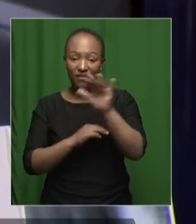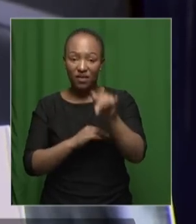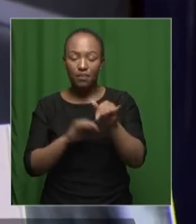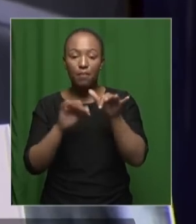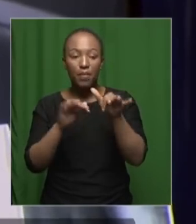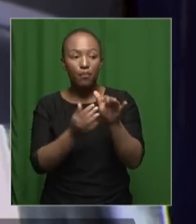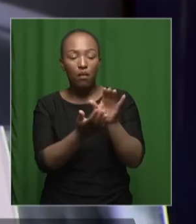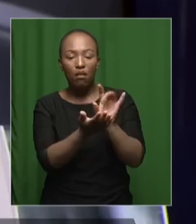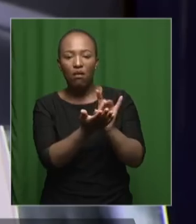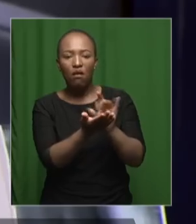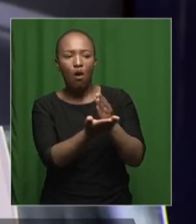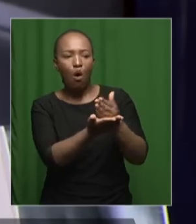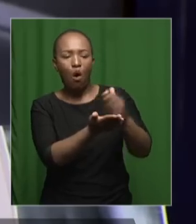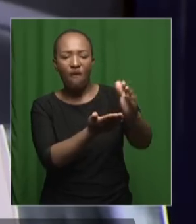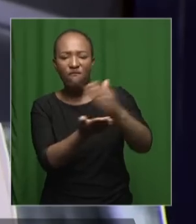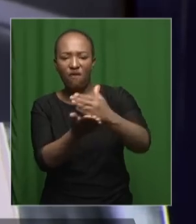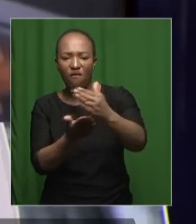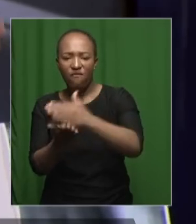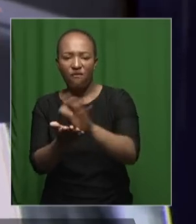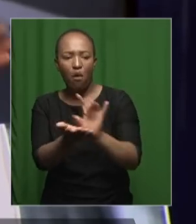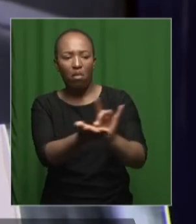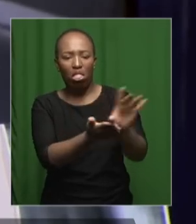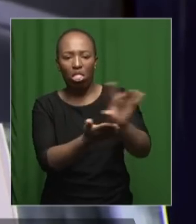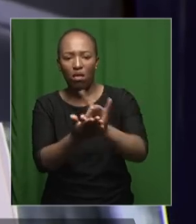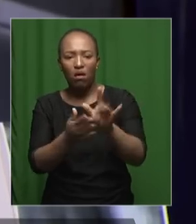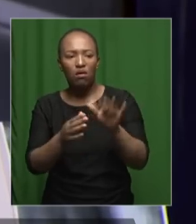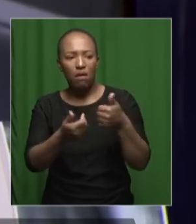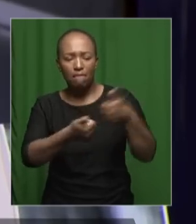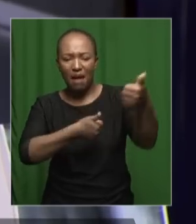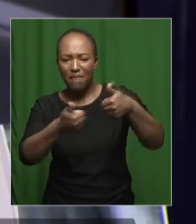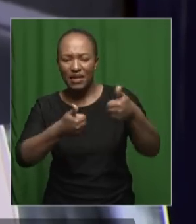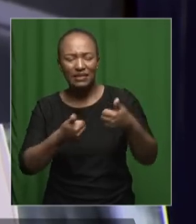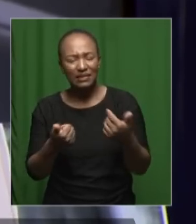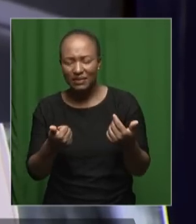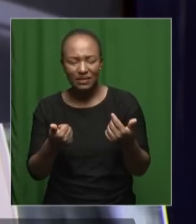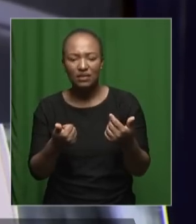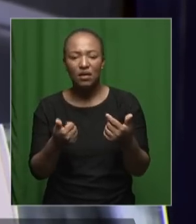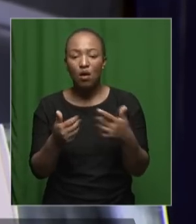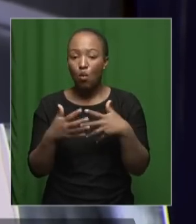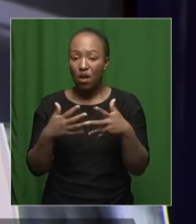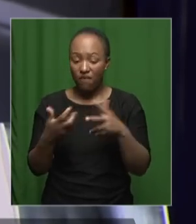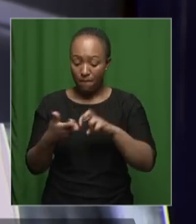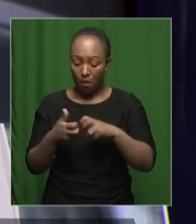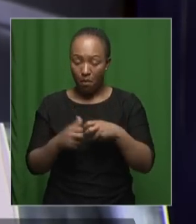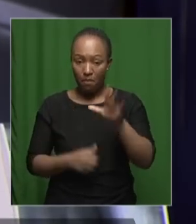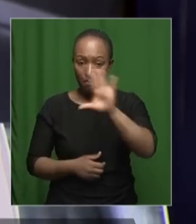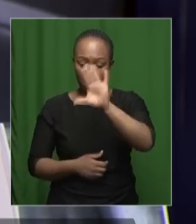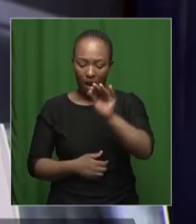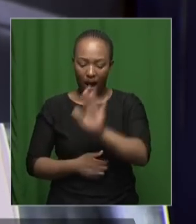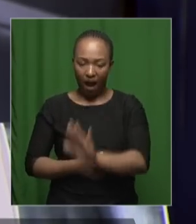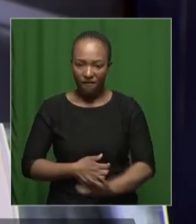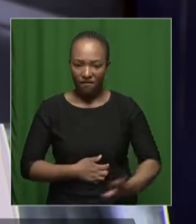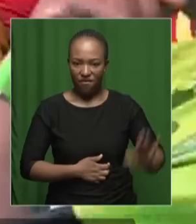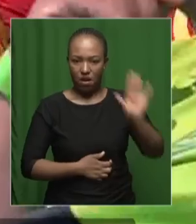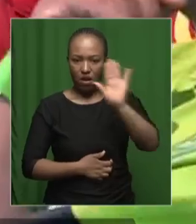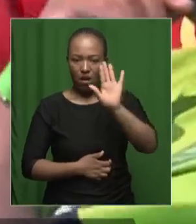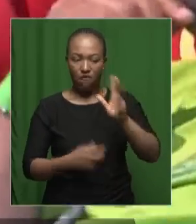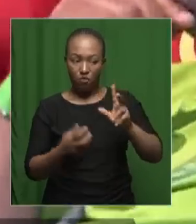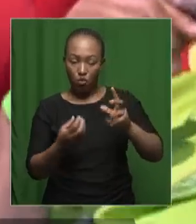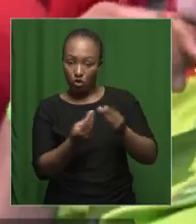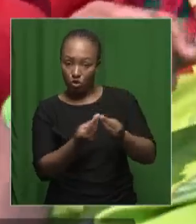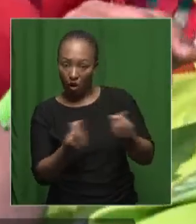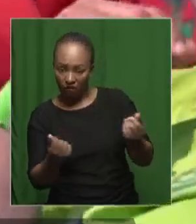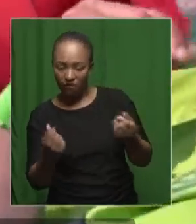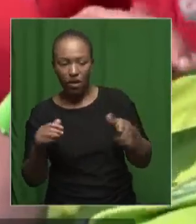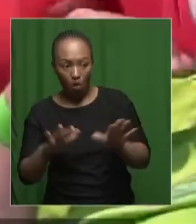will be solved by building the economy of Africa, reduce the push factors of Africa, then everybody is happy where they are.